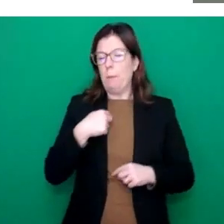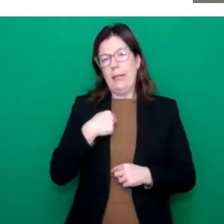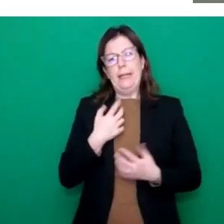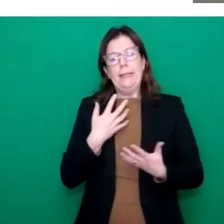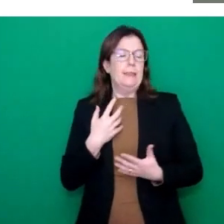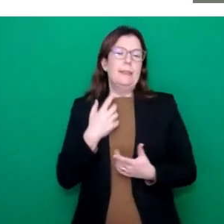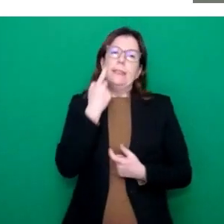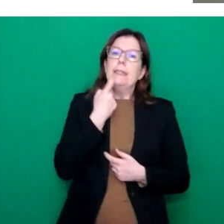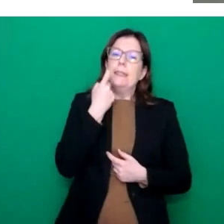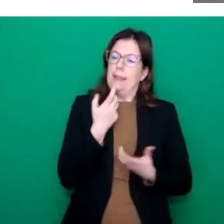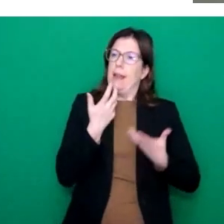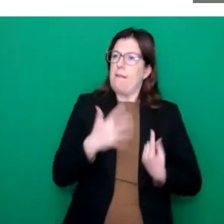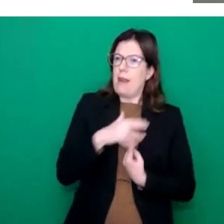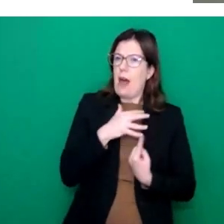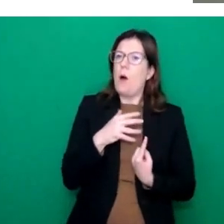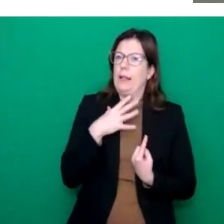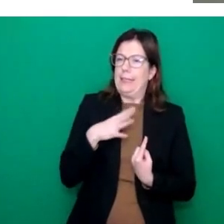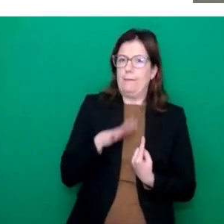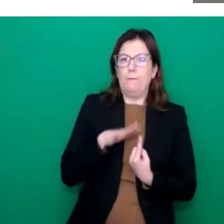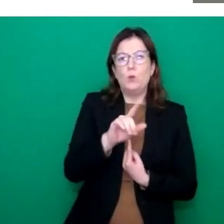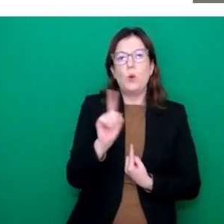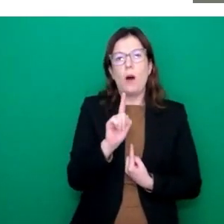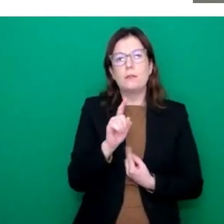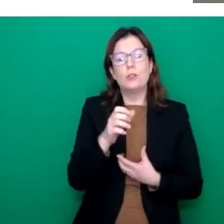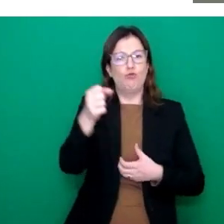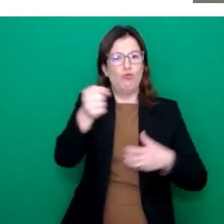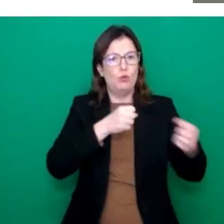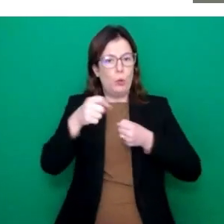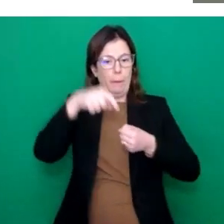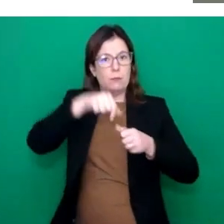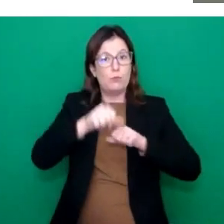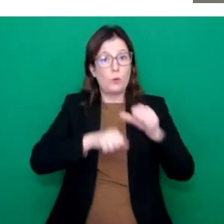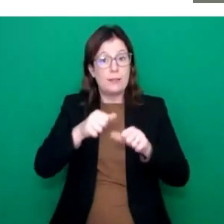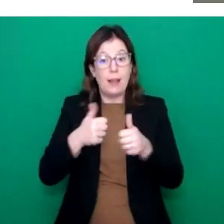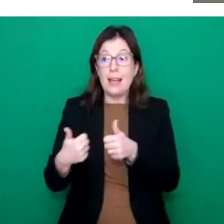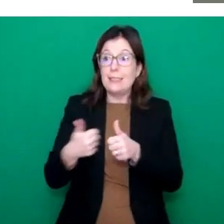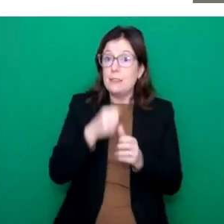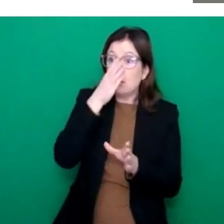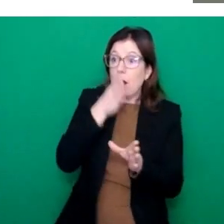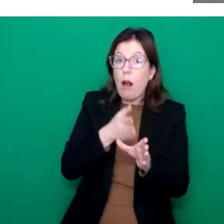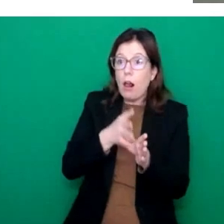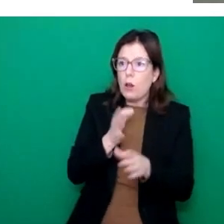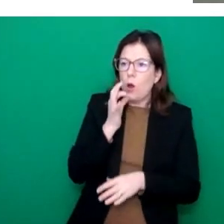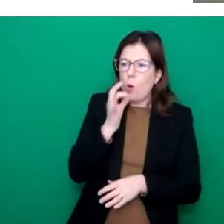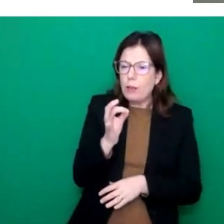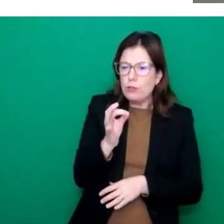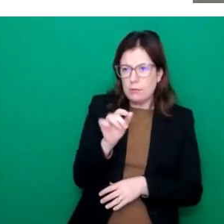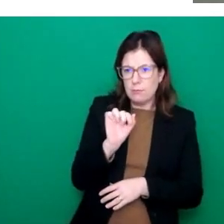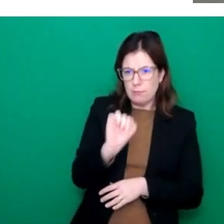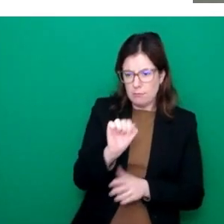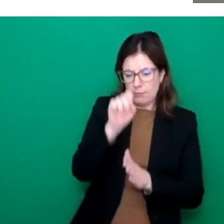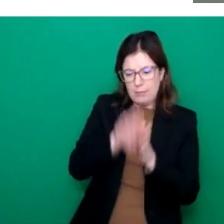at the recruitment process and the questions we ask assistant psychologists about their skills and